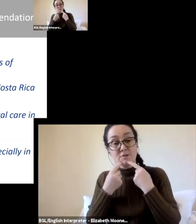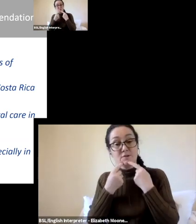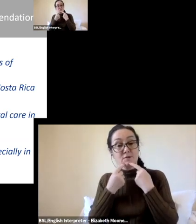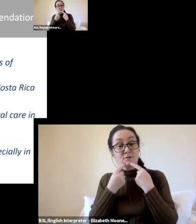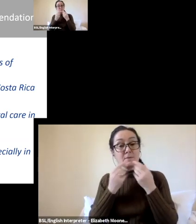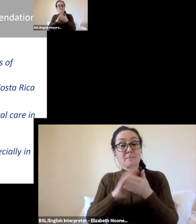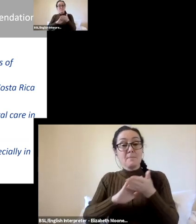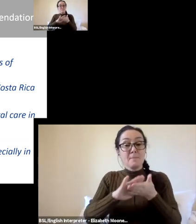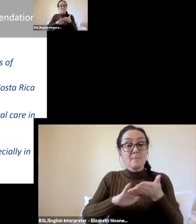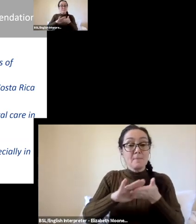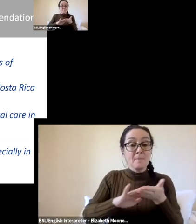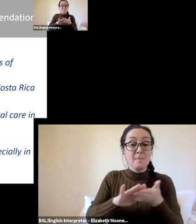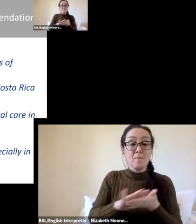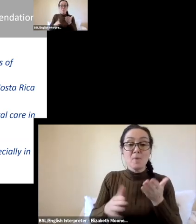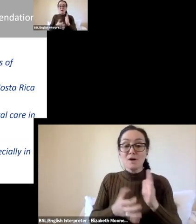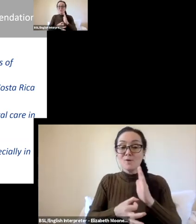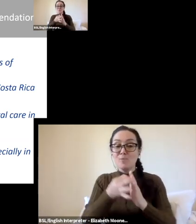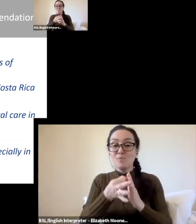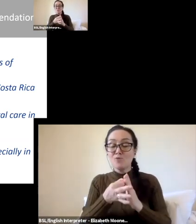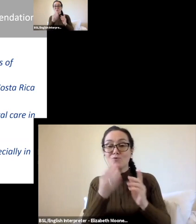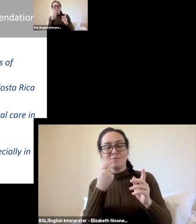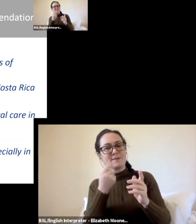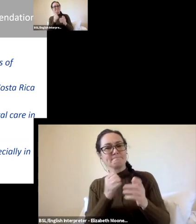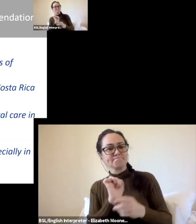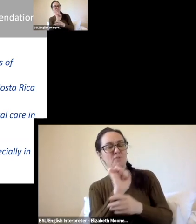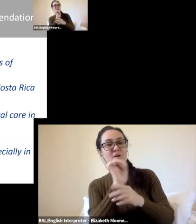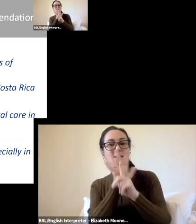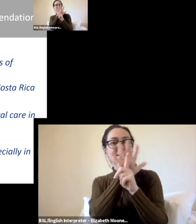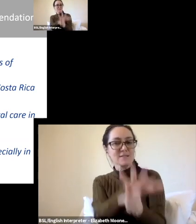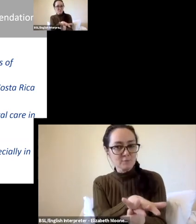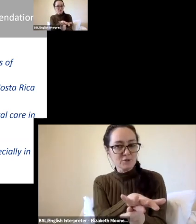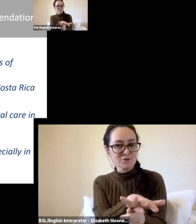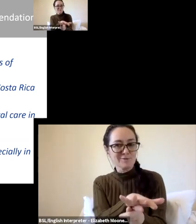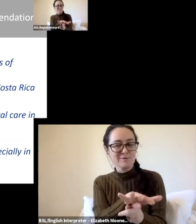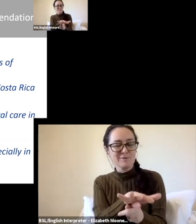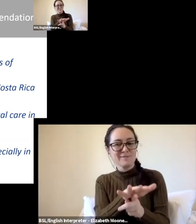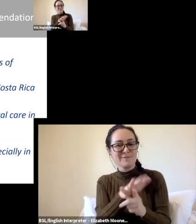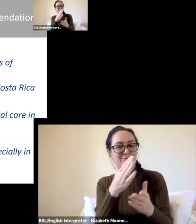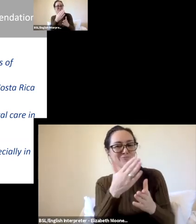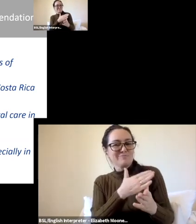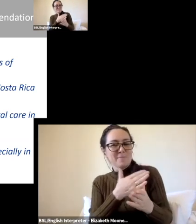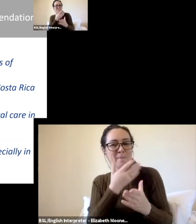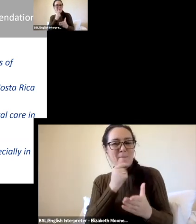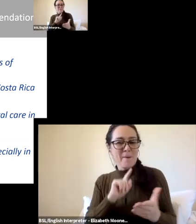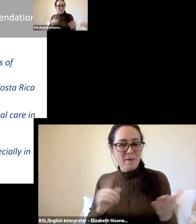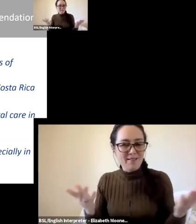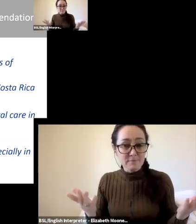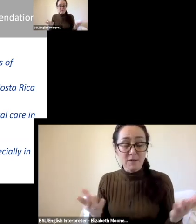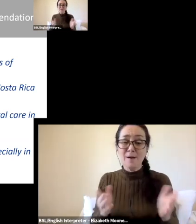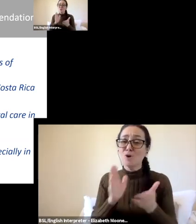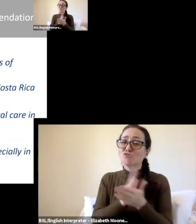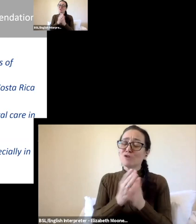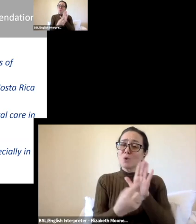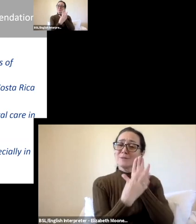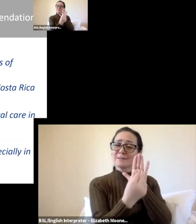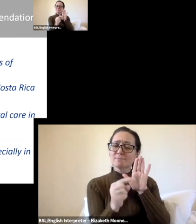these examples? They are very diverse. They're from all over the countries, really to show you that doesn't matter